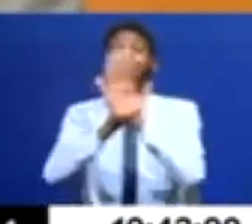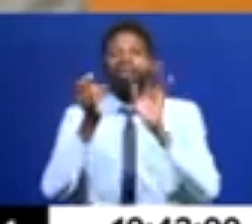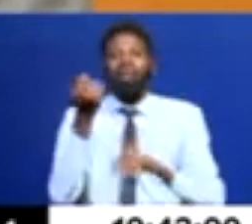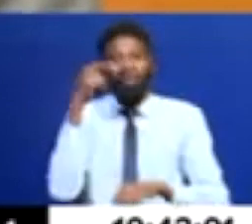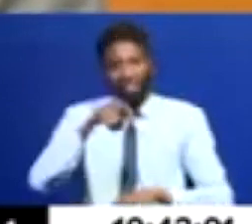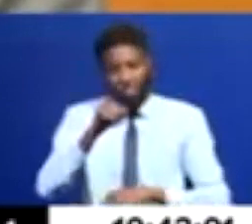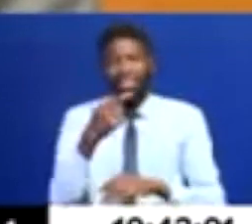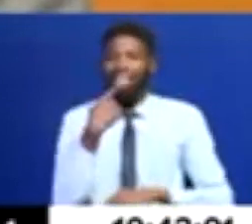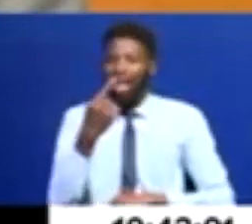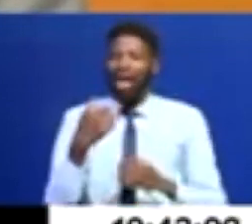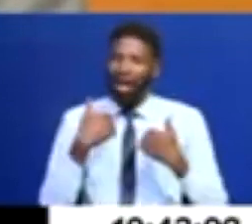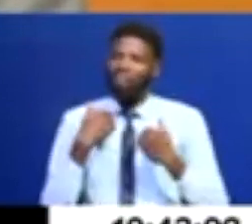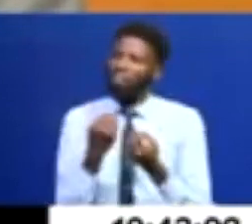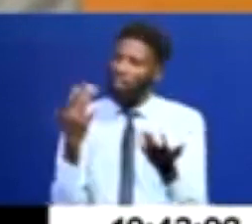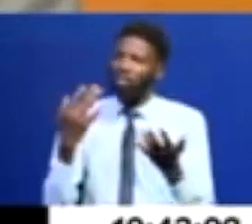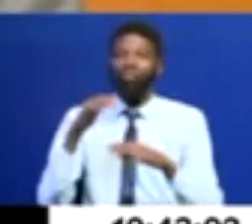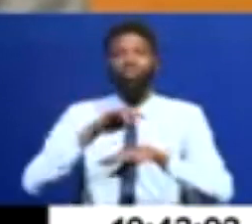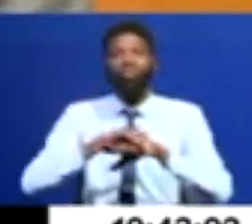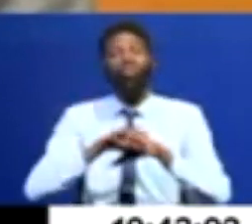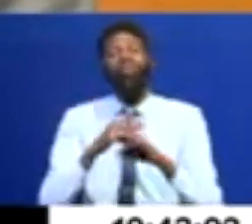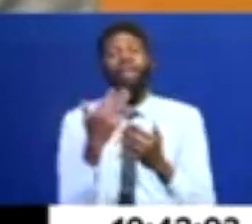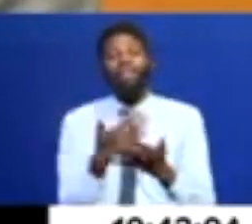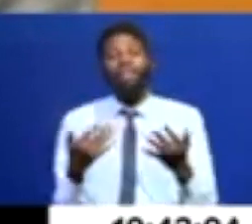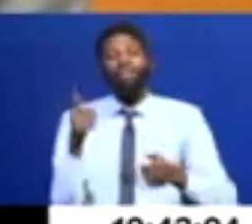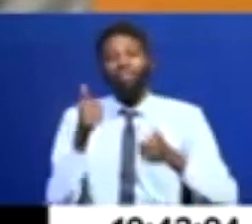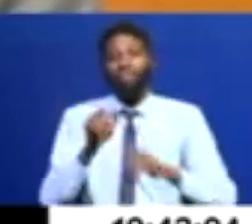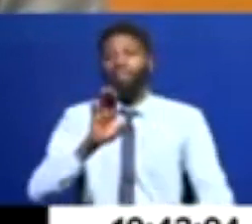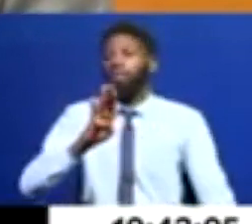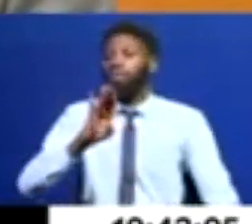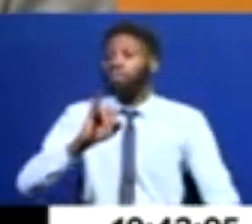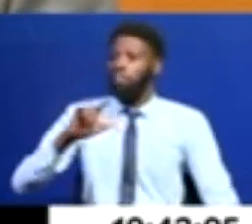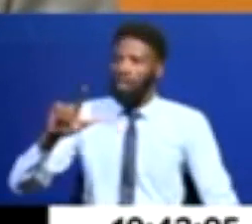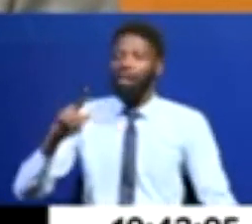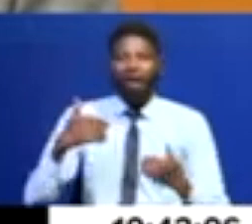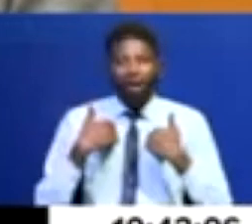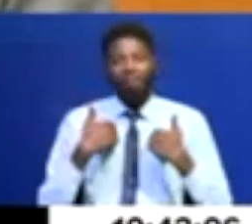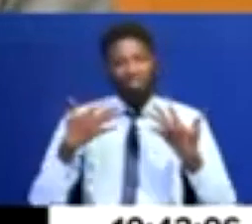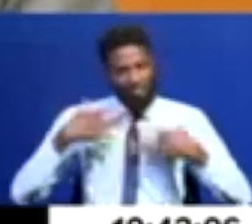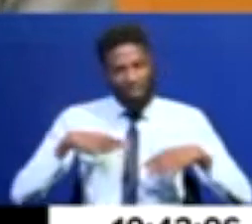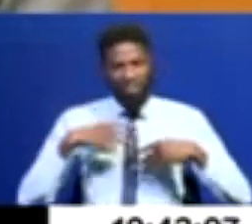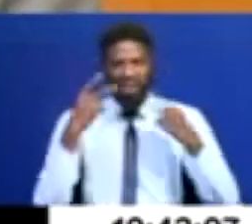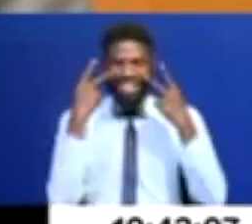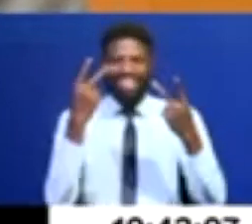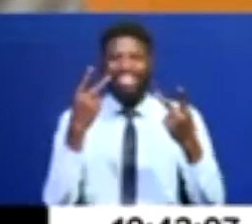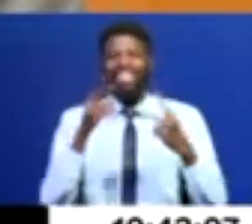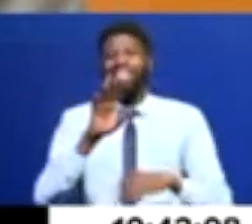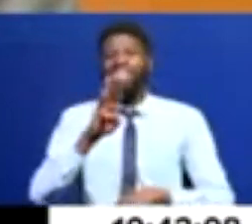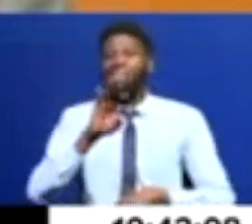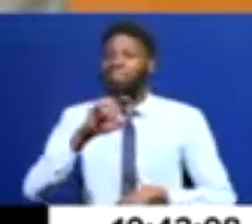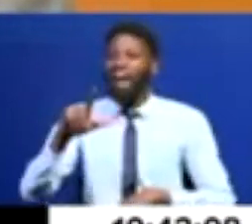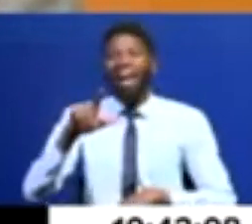started, there are many good things that come in with the bill, and people have demonized the bill in itself, but we need to read it